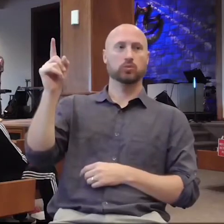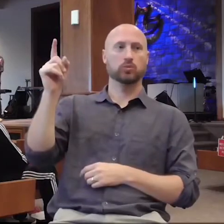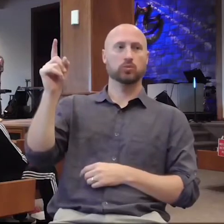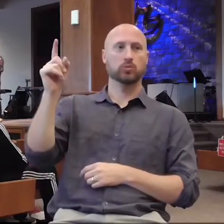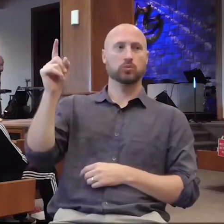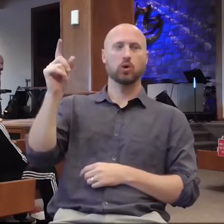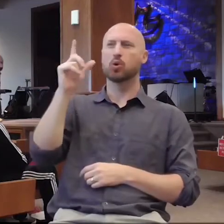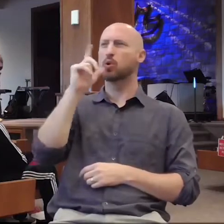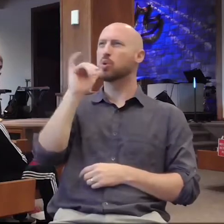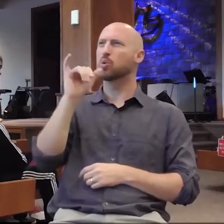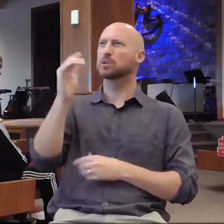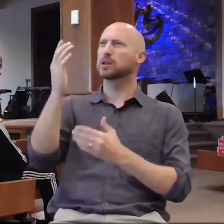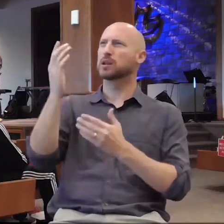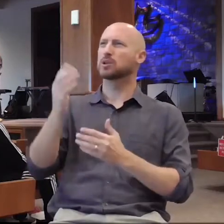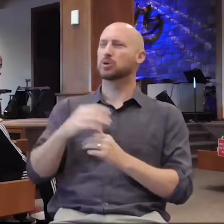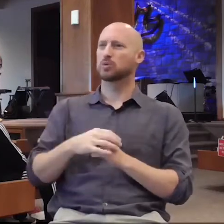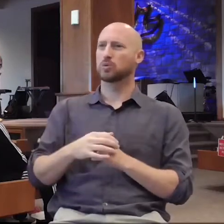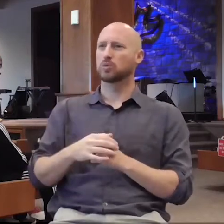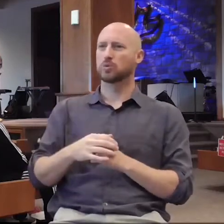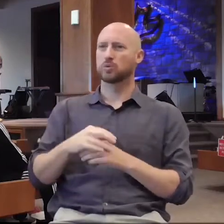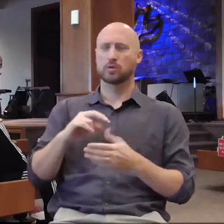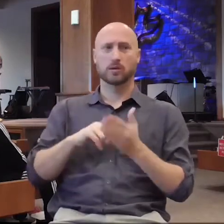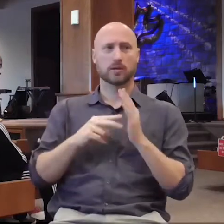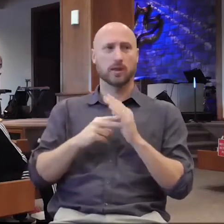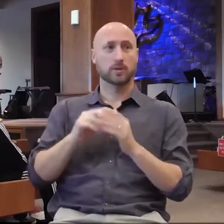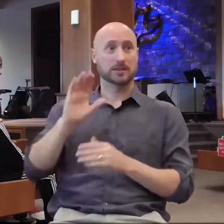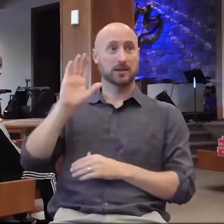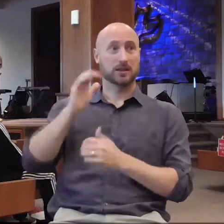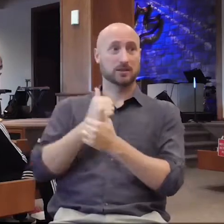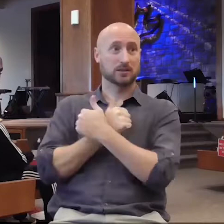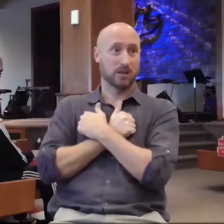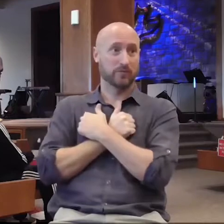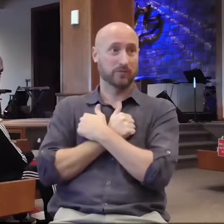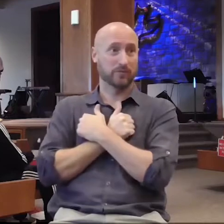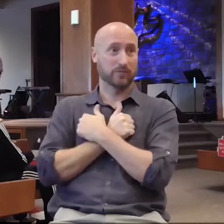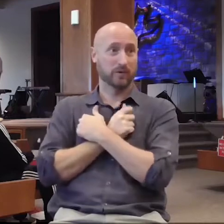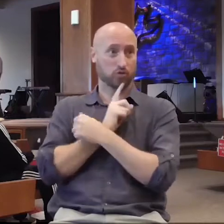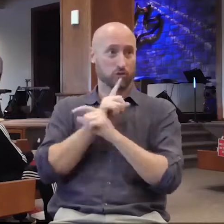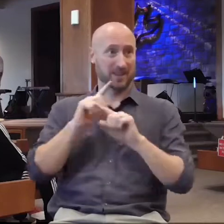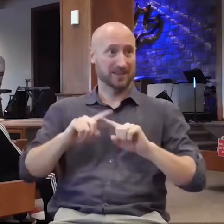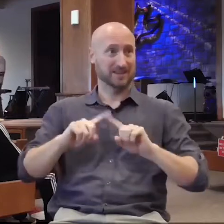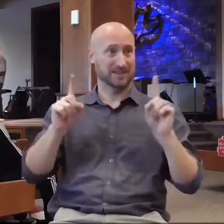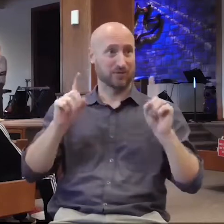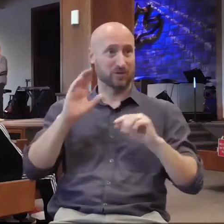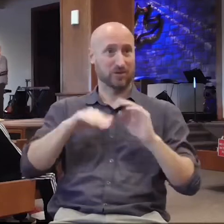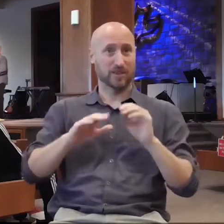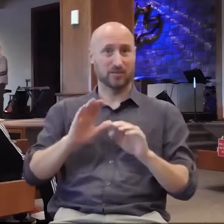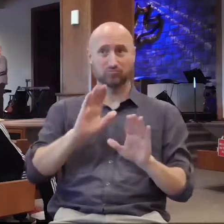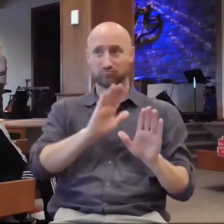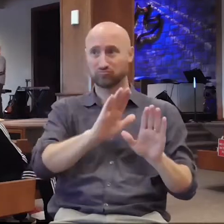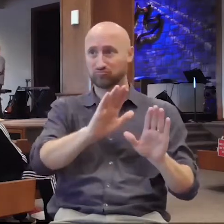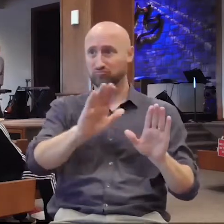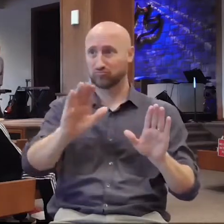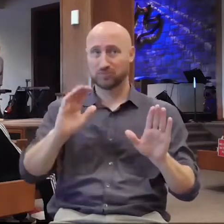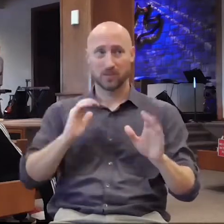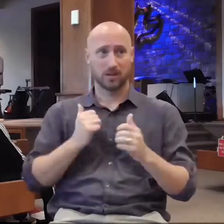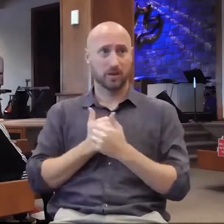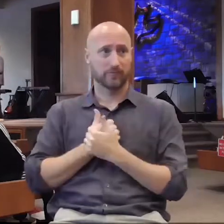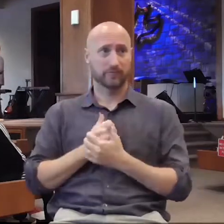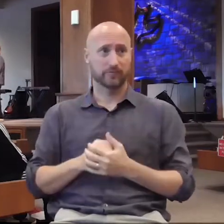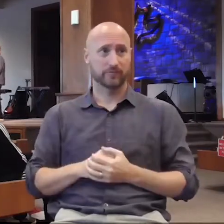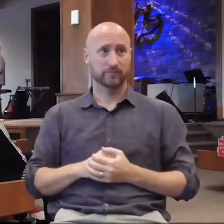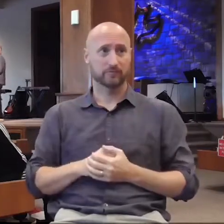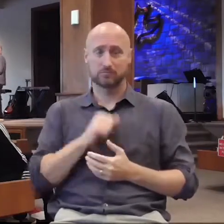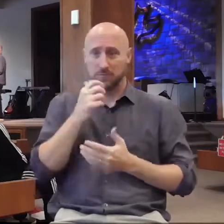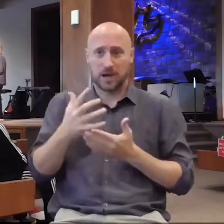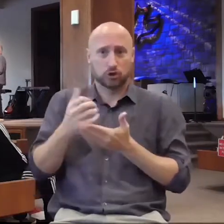thee? Which means his love is different than any other love. We don't deserve